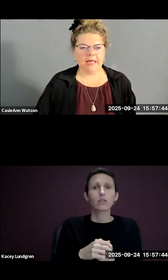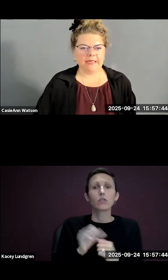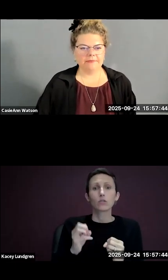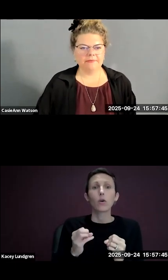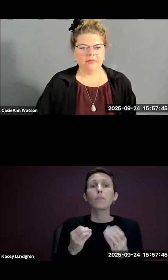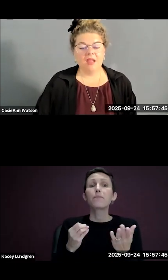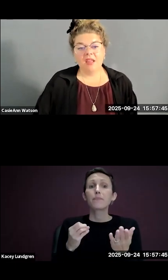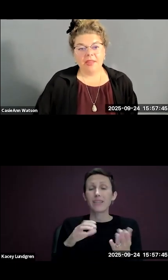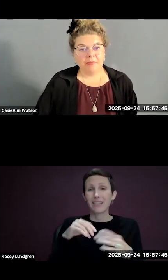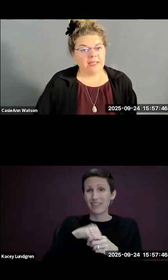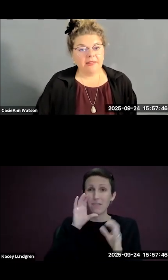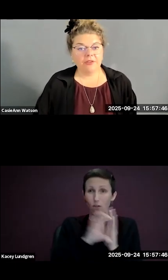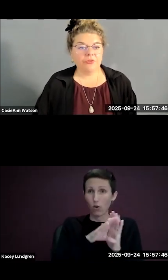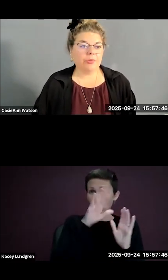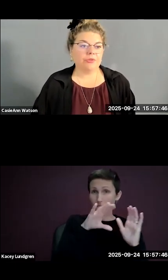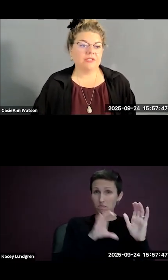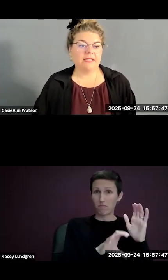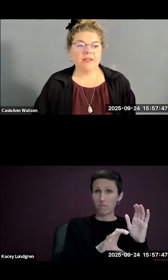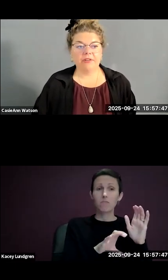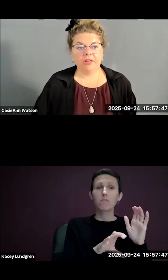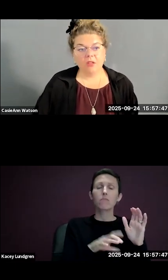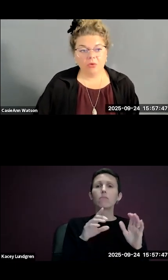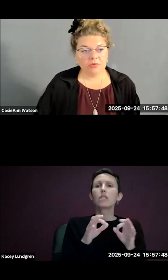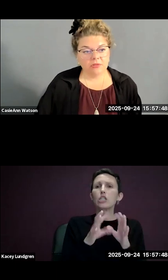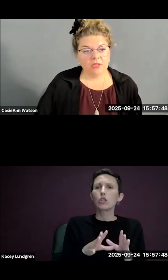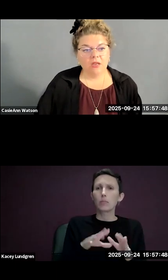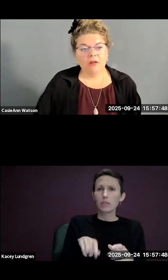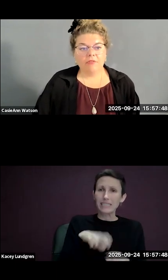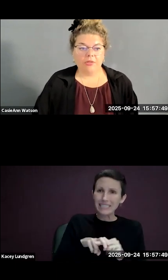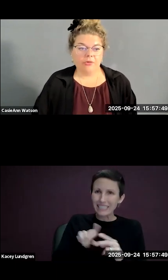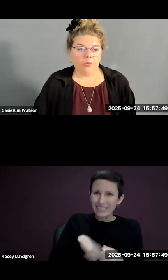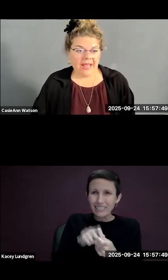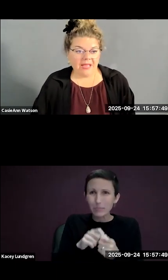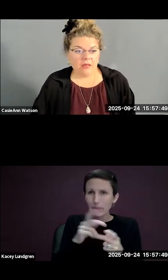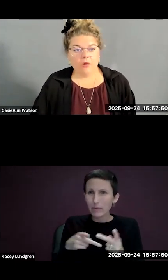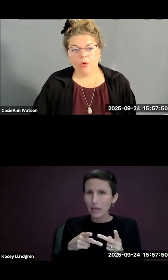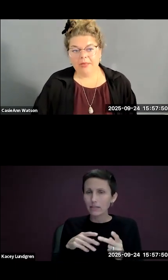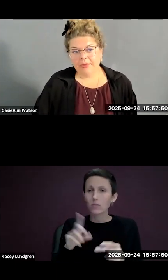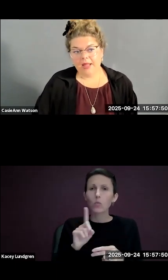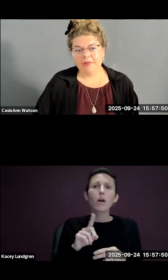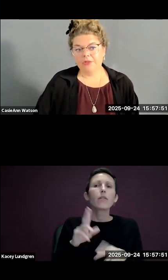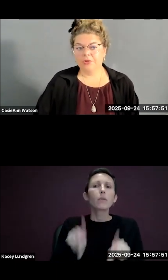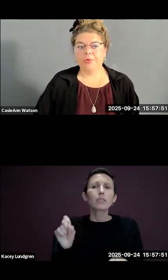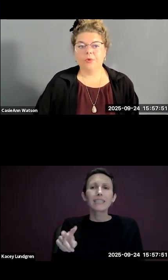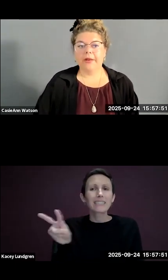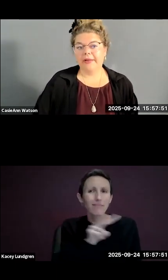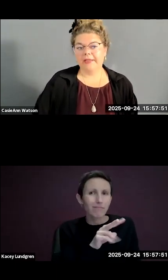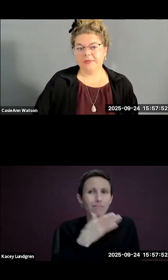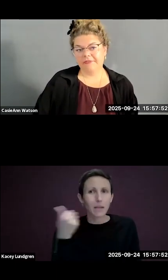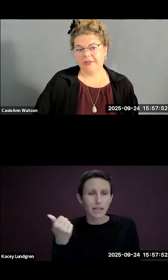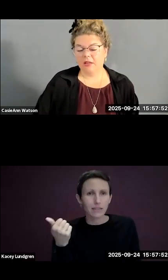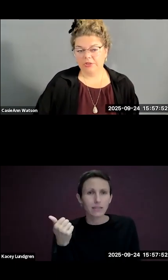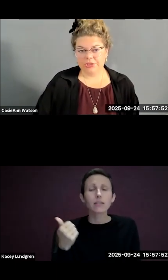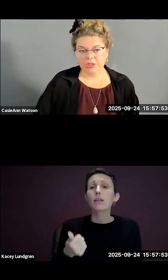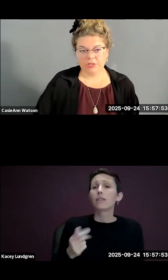deafblind person's body. They may need the interpreter to stand very close, farther away, or maybe have the interpreter wear